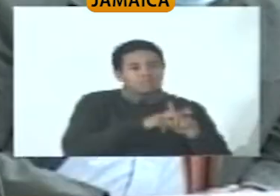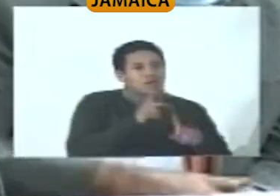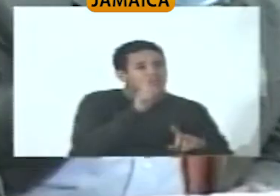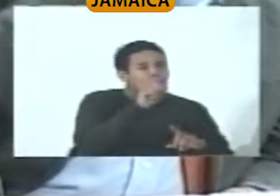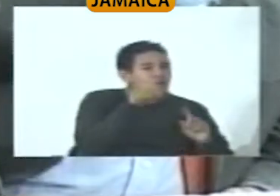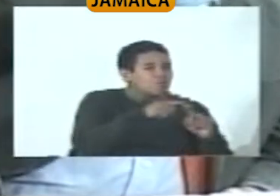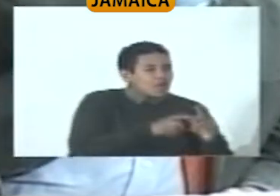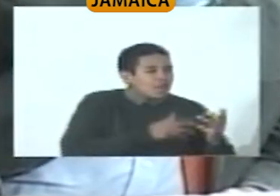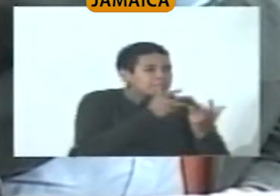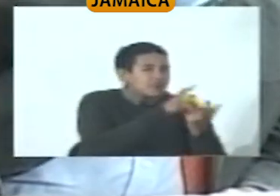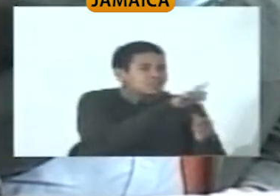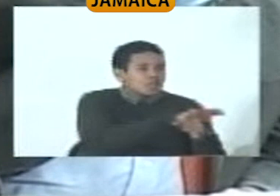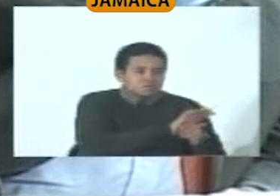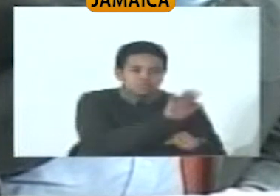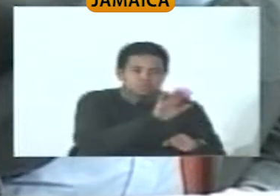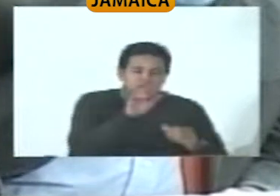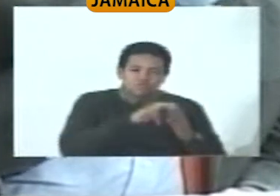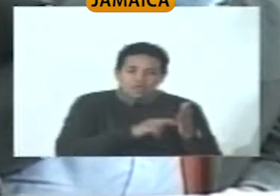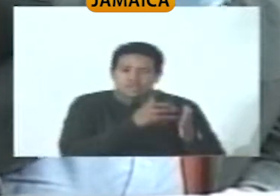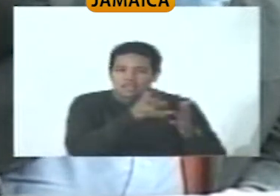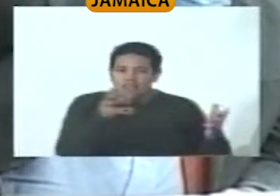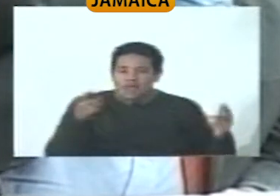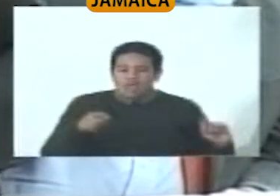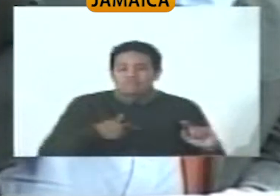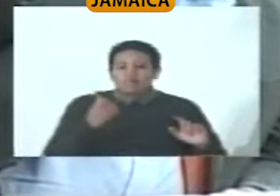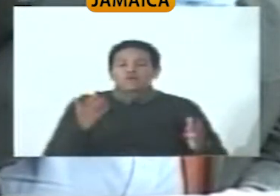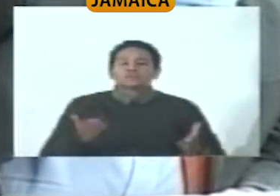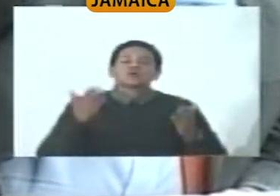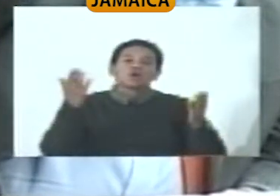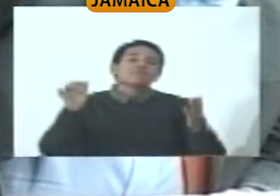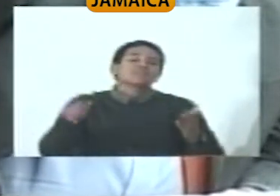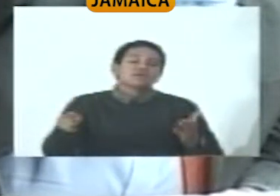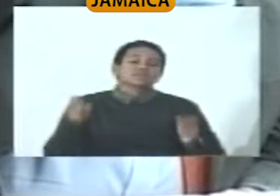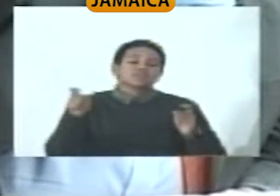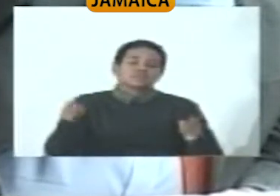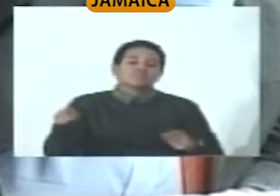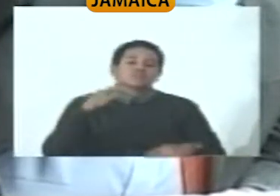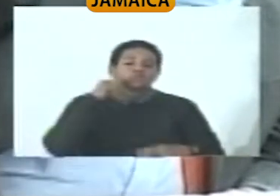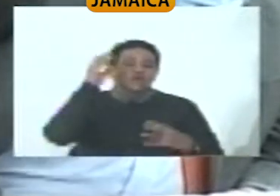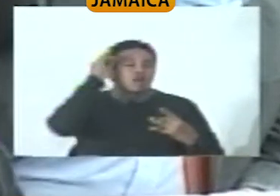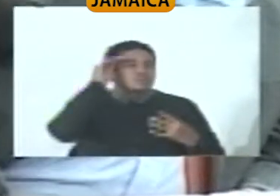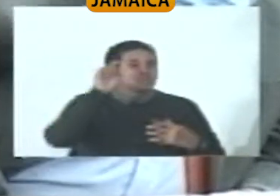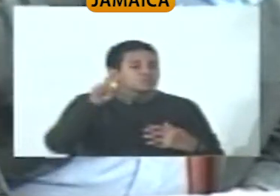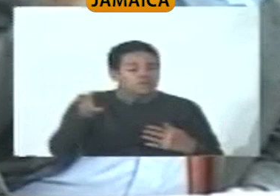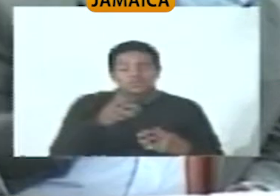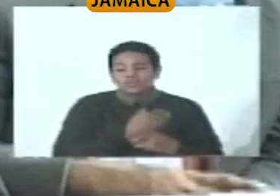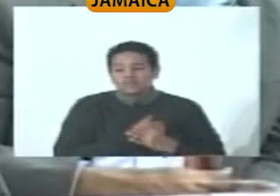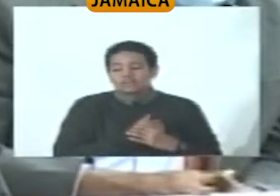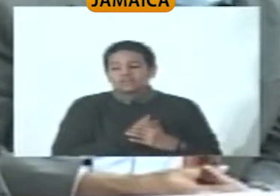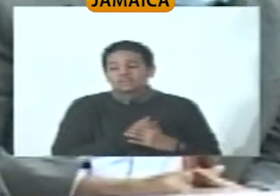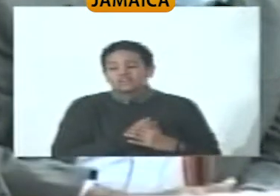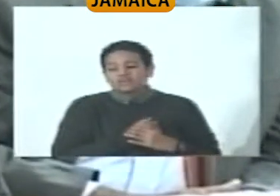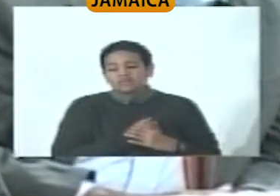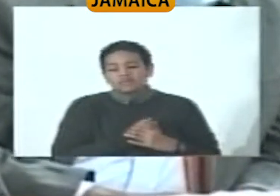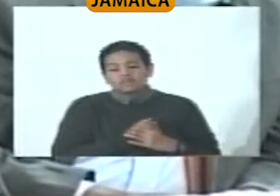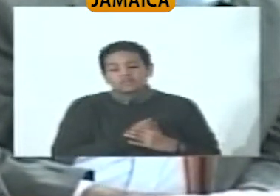Party earlier this month revealed that Dr. Phillips had been diagnosed with stage 3 curable colon cancer. He underwent surgery